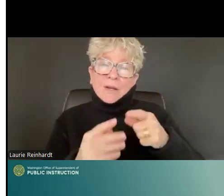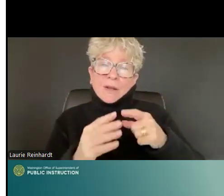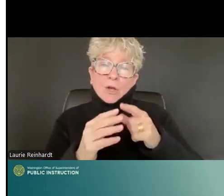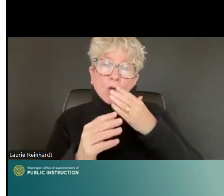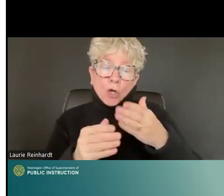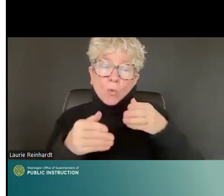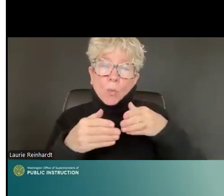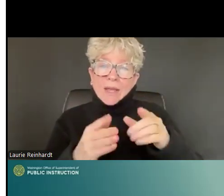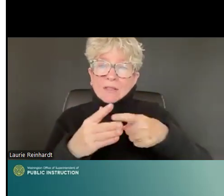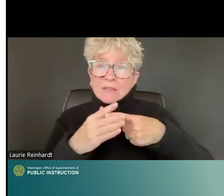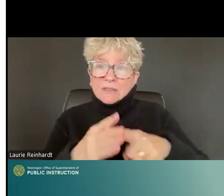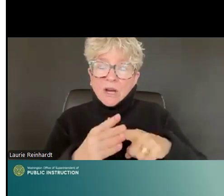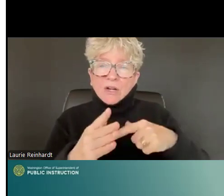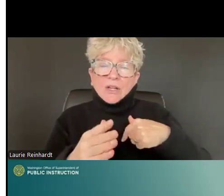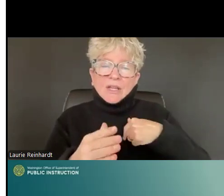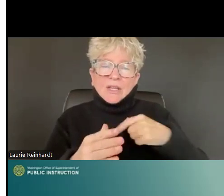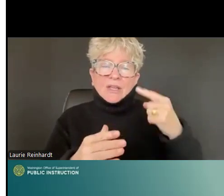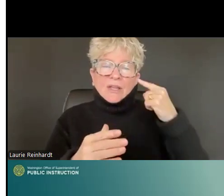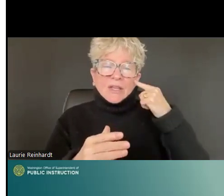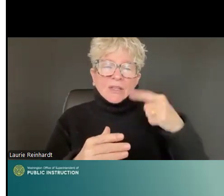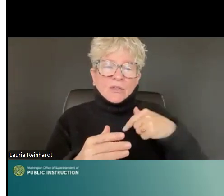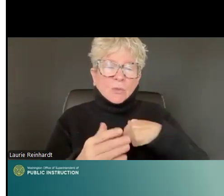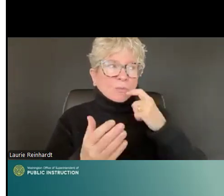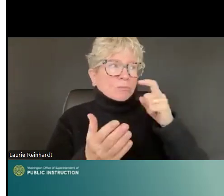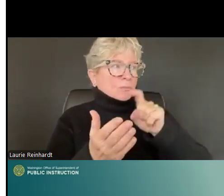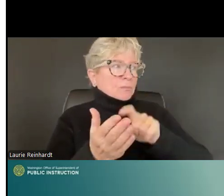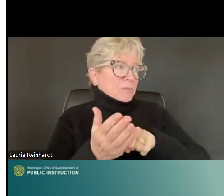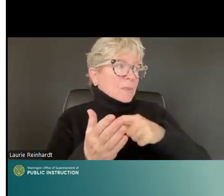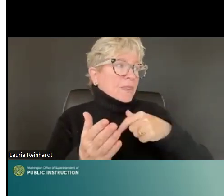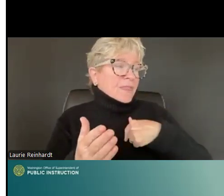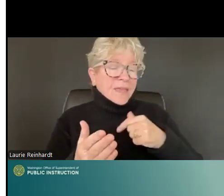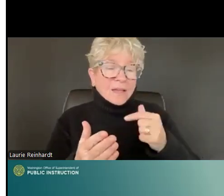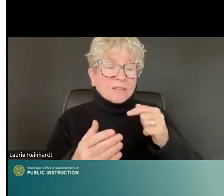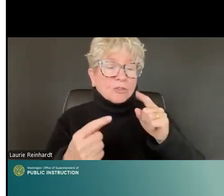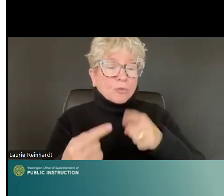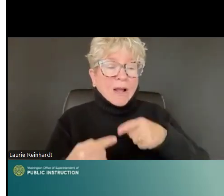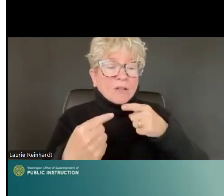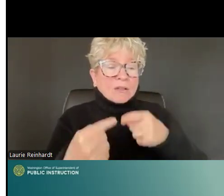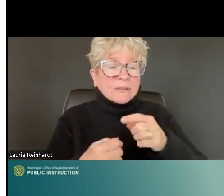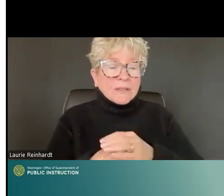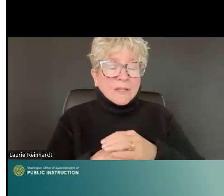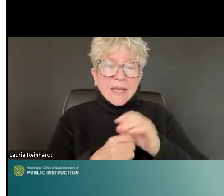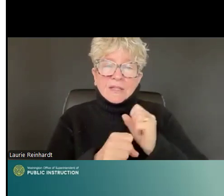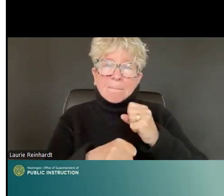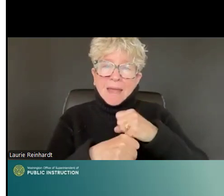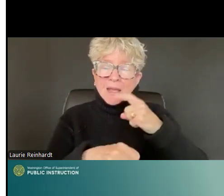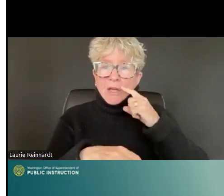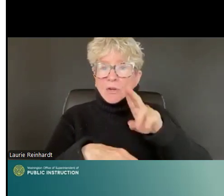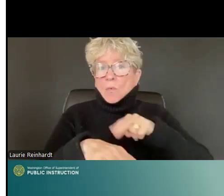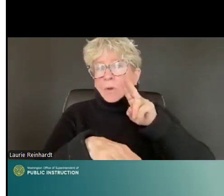is just to start normalizing mental health struggles by talking about what they are and how we can help one